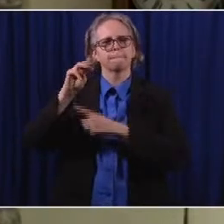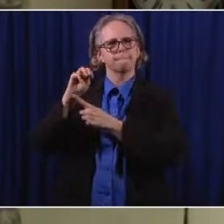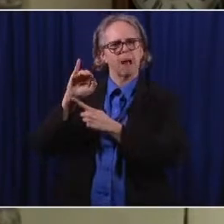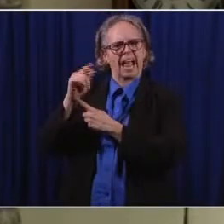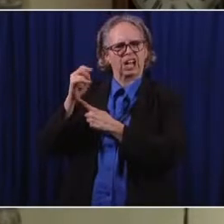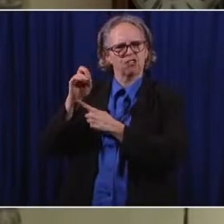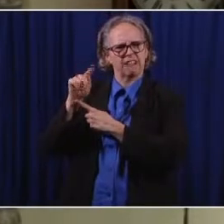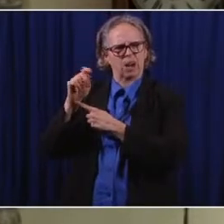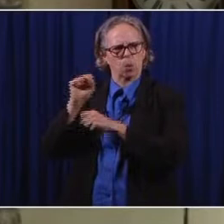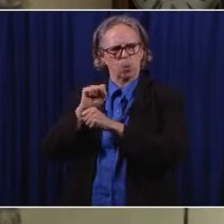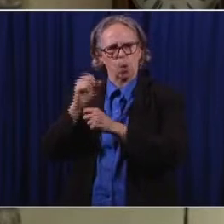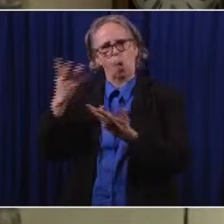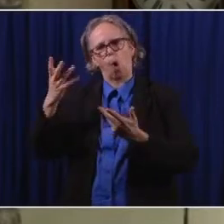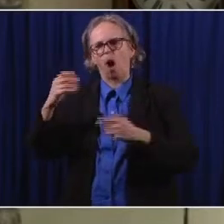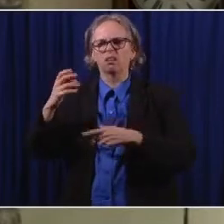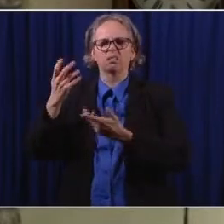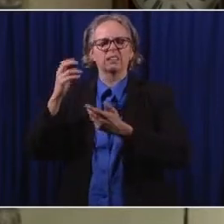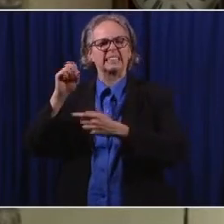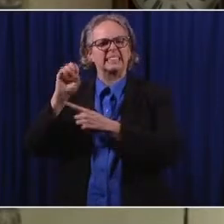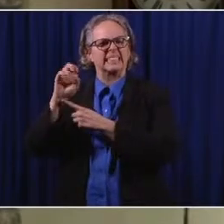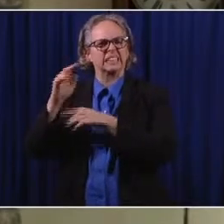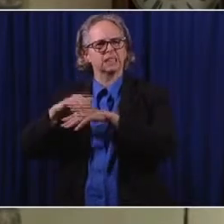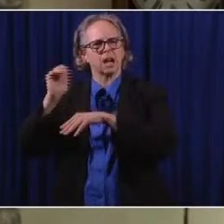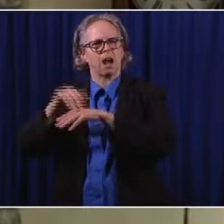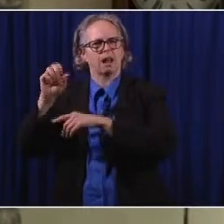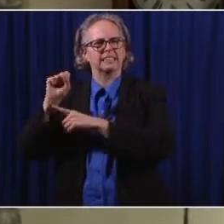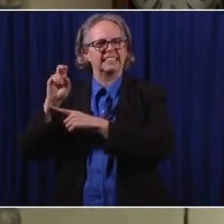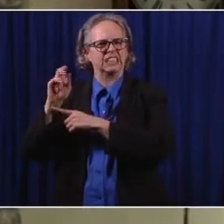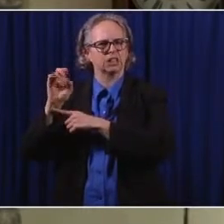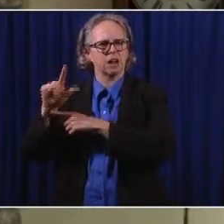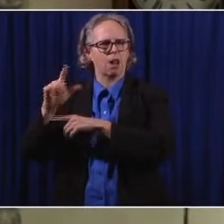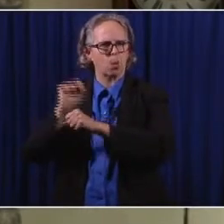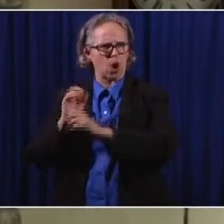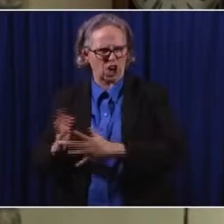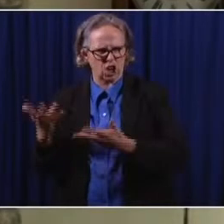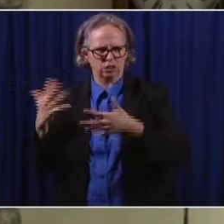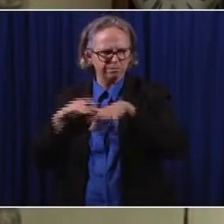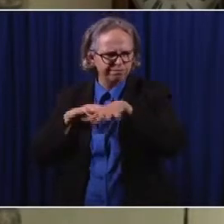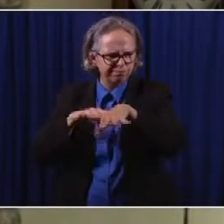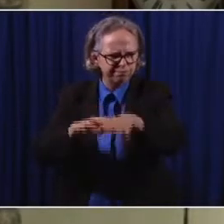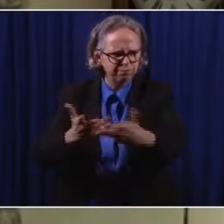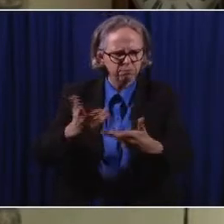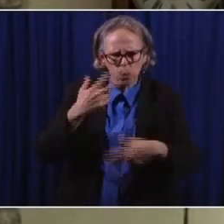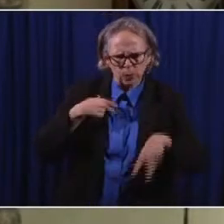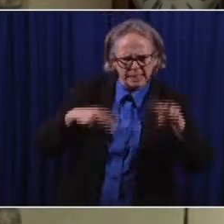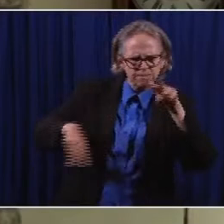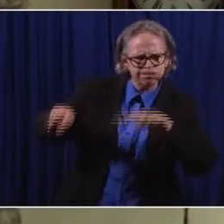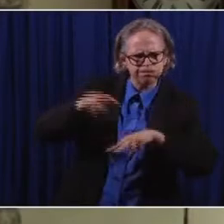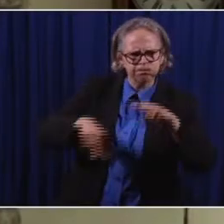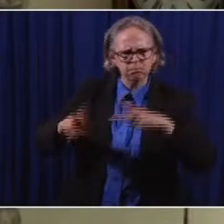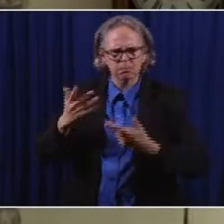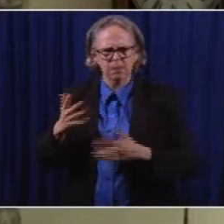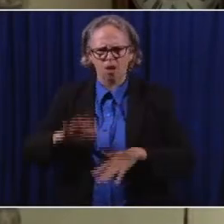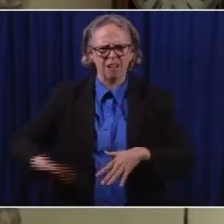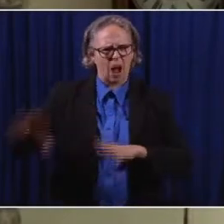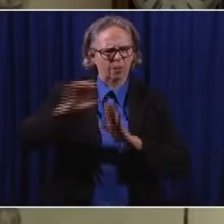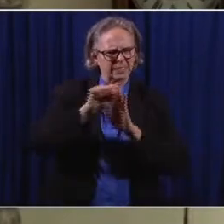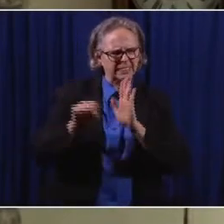working with local health departments across the state to monitor and assist when outbreaks occur on the farms where they